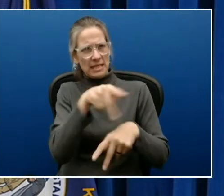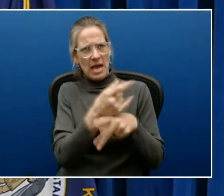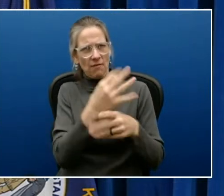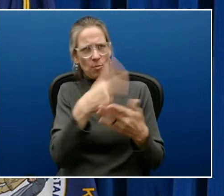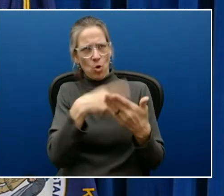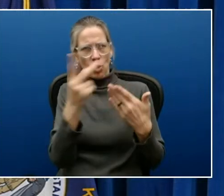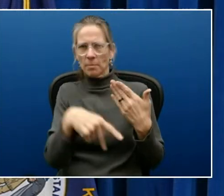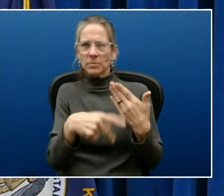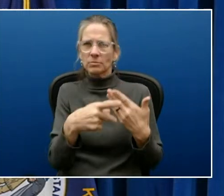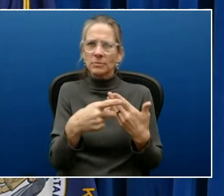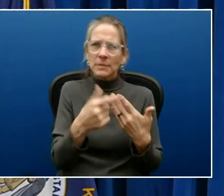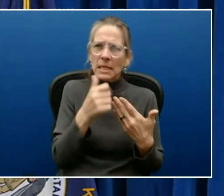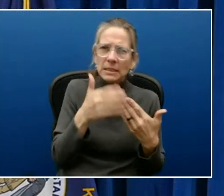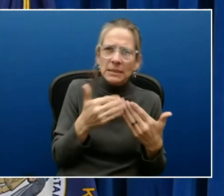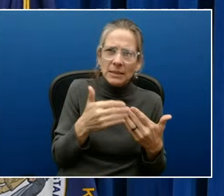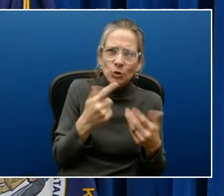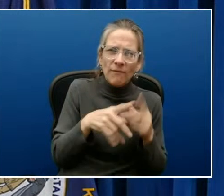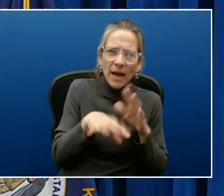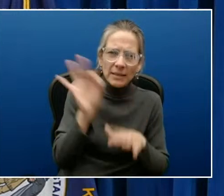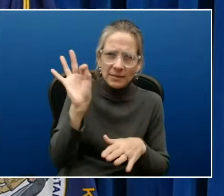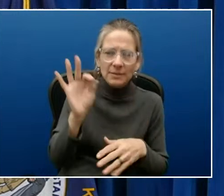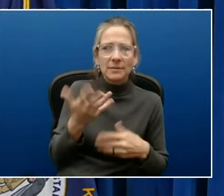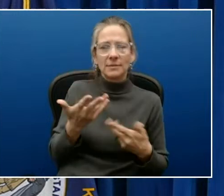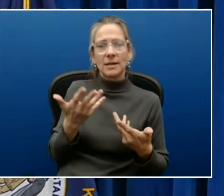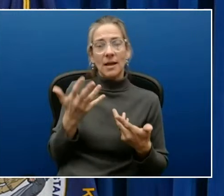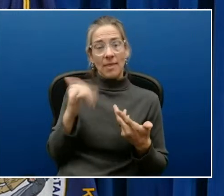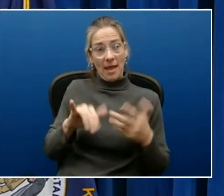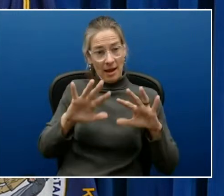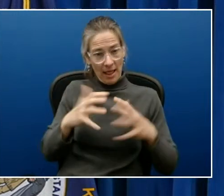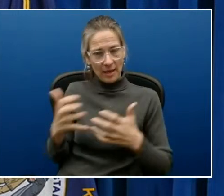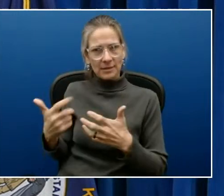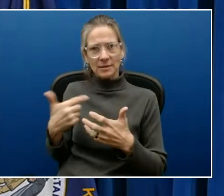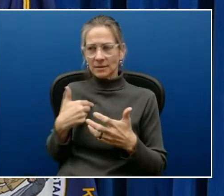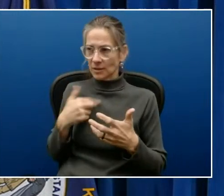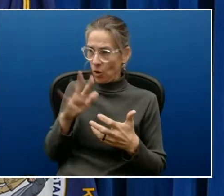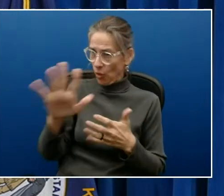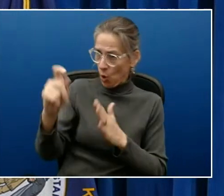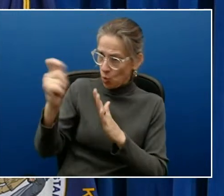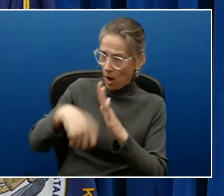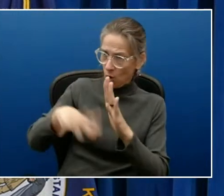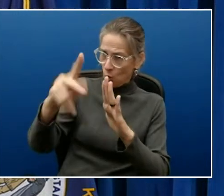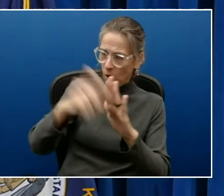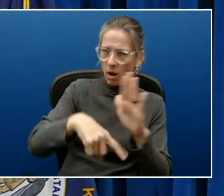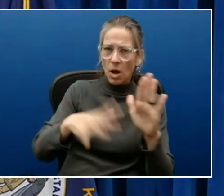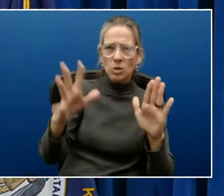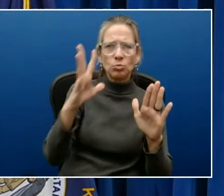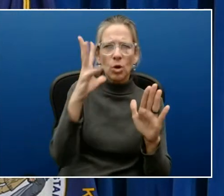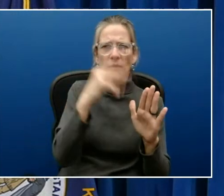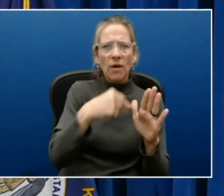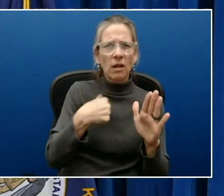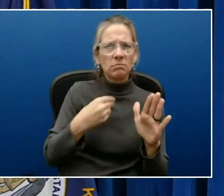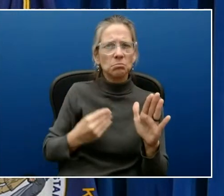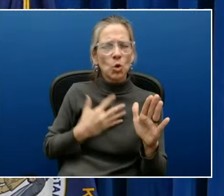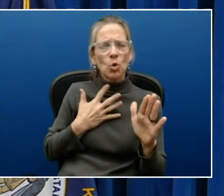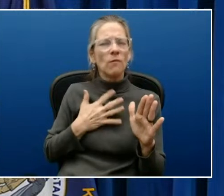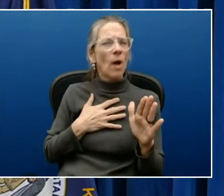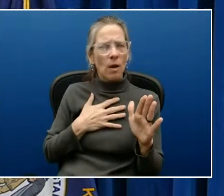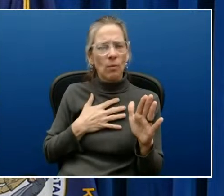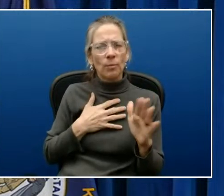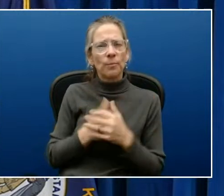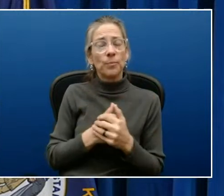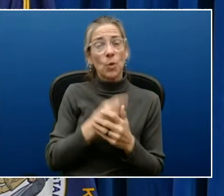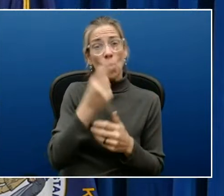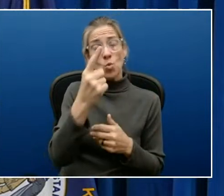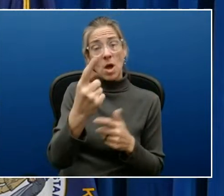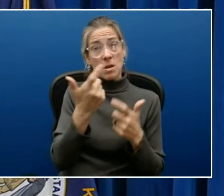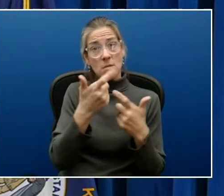these classes I was moved by the quality and beauty of the writing that was created there. One of my main projects as